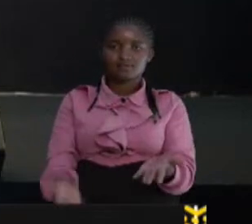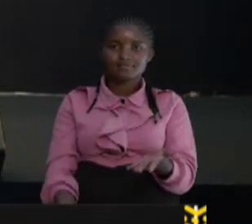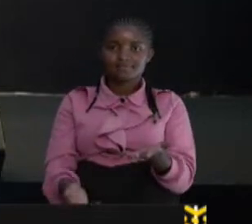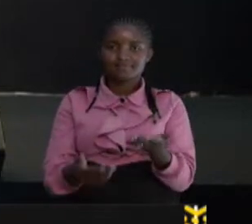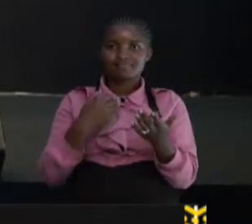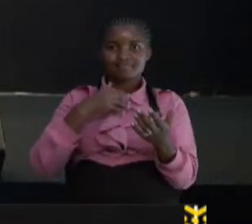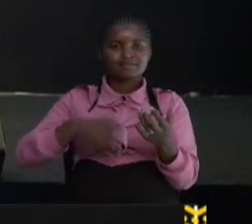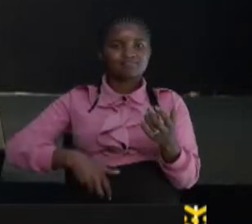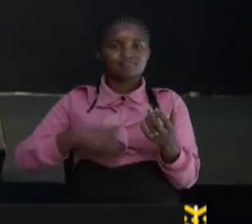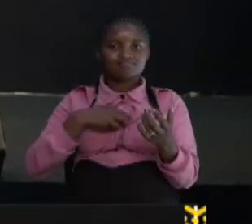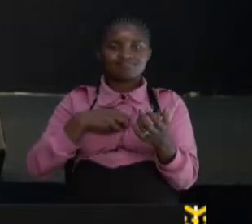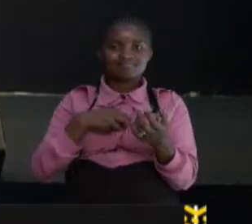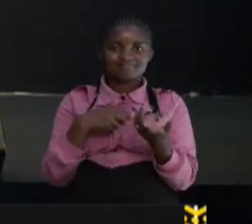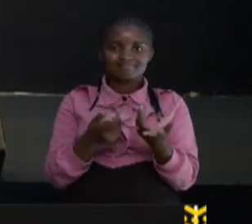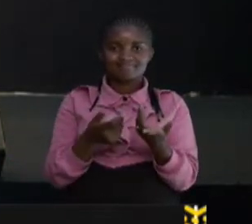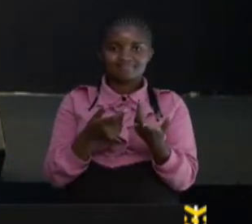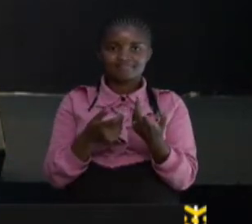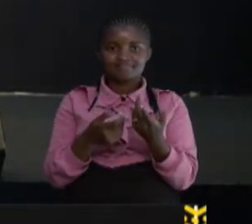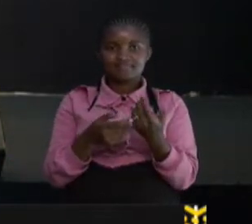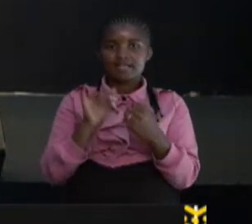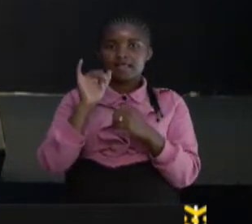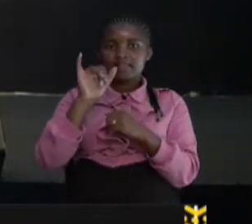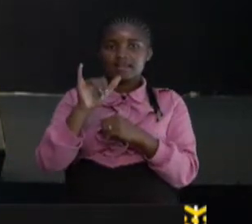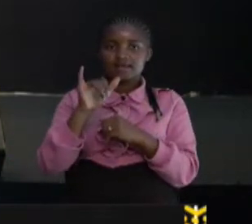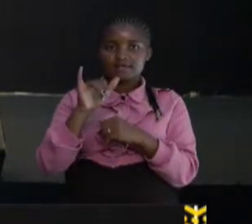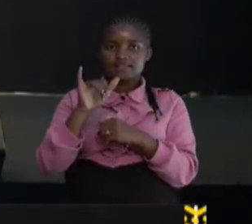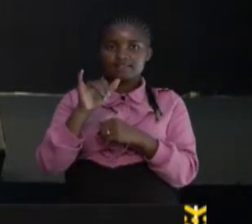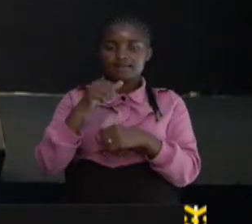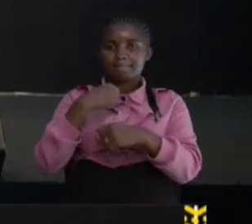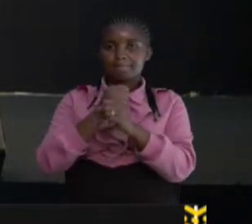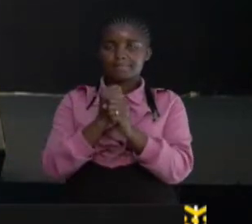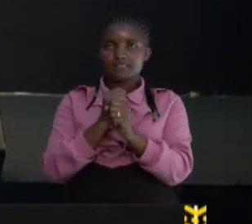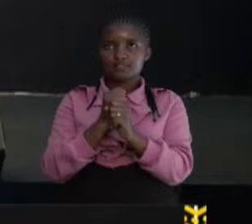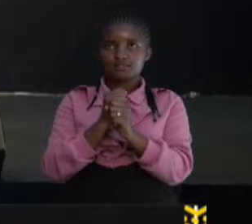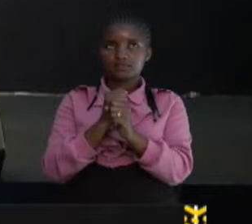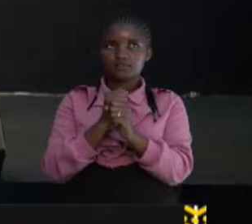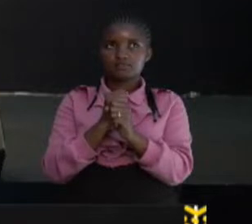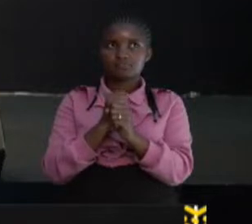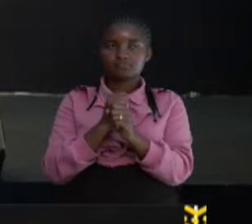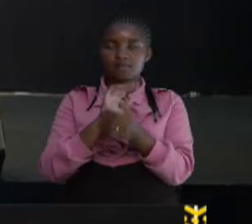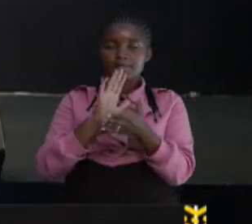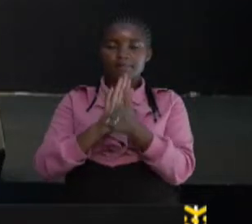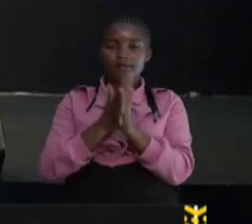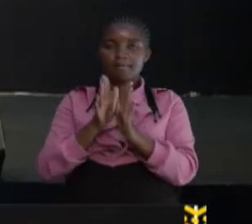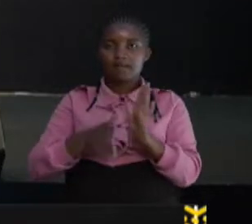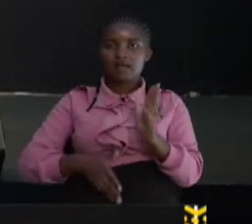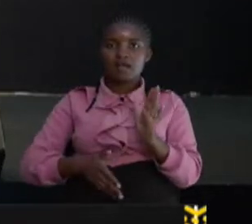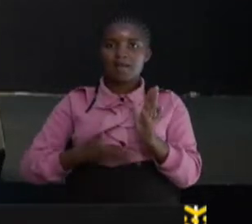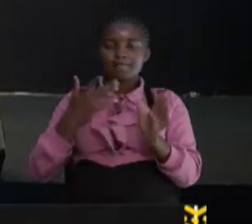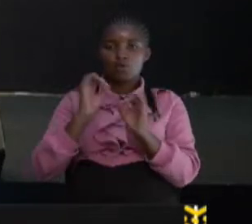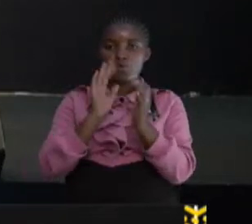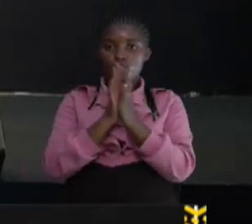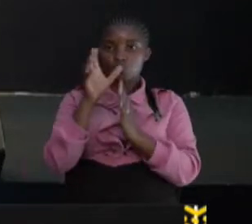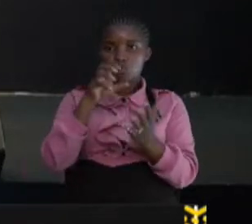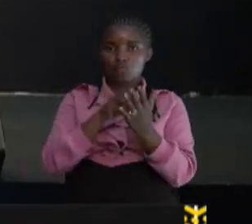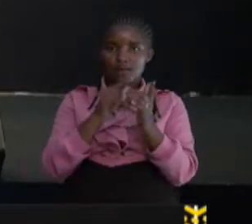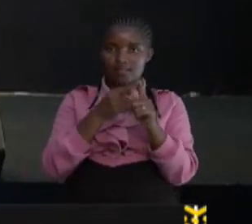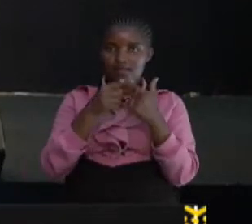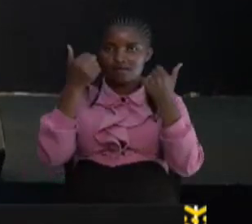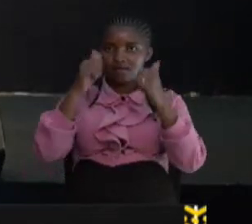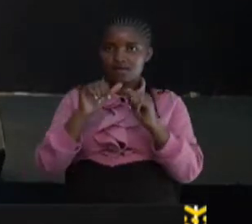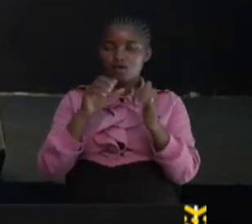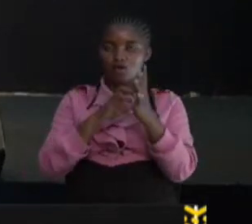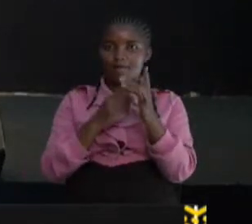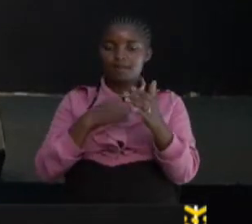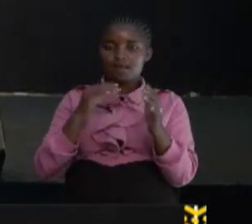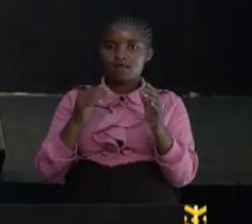end, and at the end of the day, I don't see anything at the end. What that does is I'll be unhappy with your content. Whatever content that I